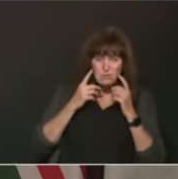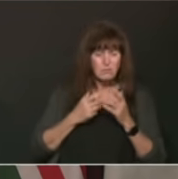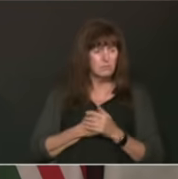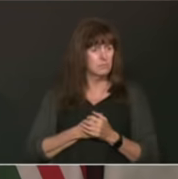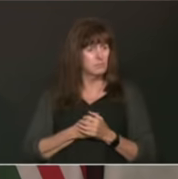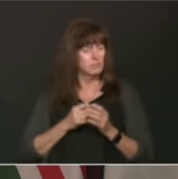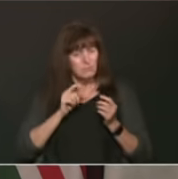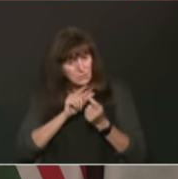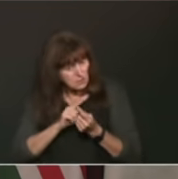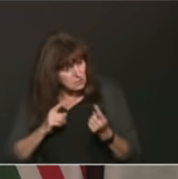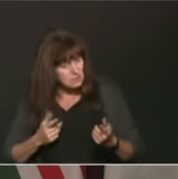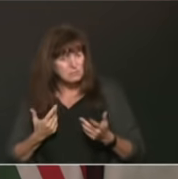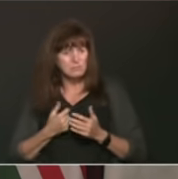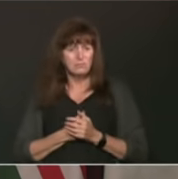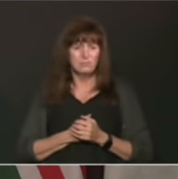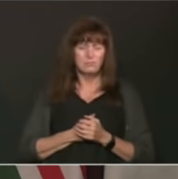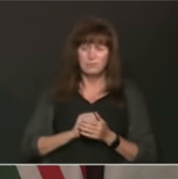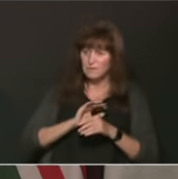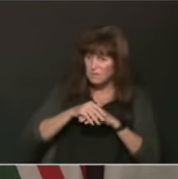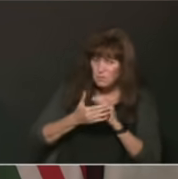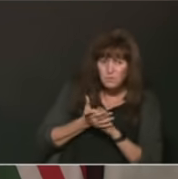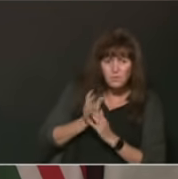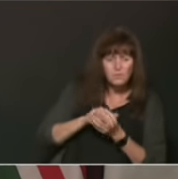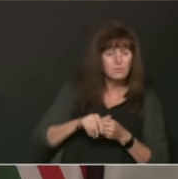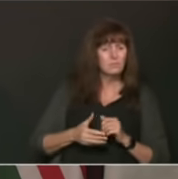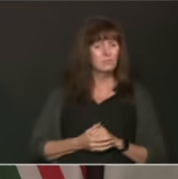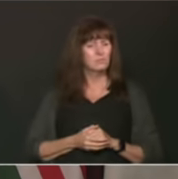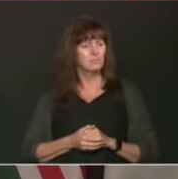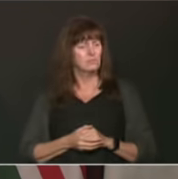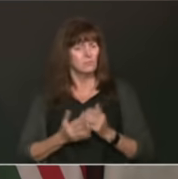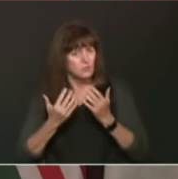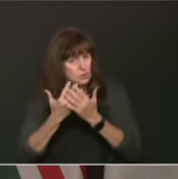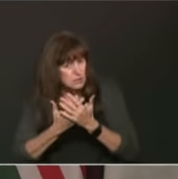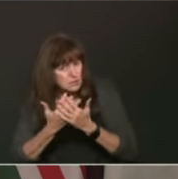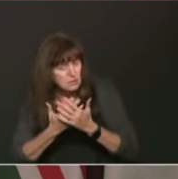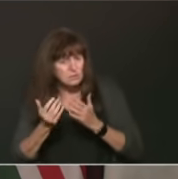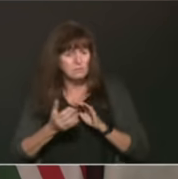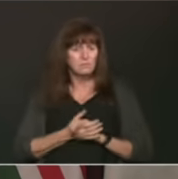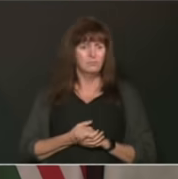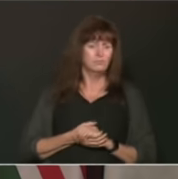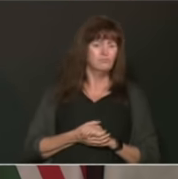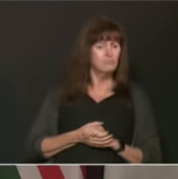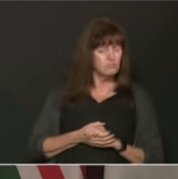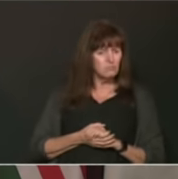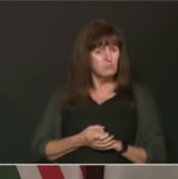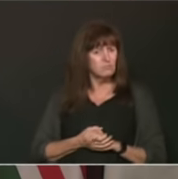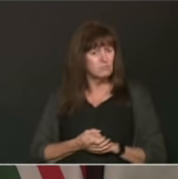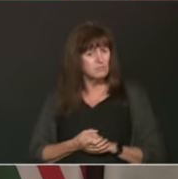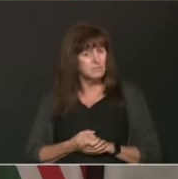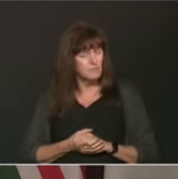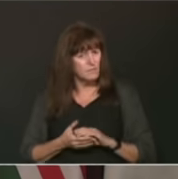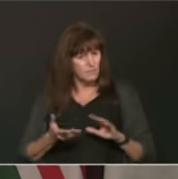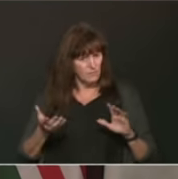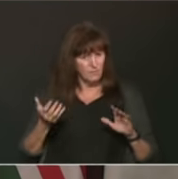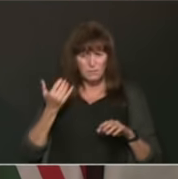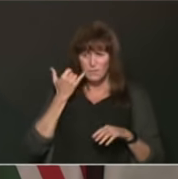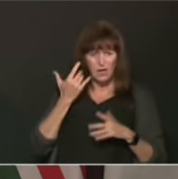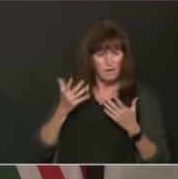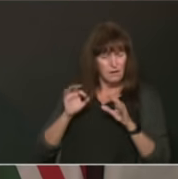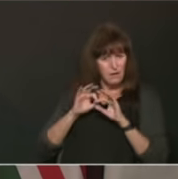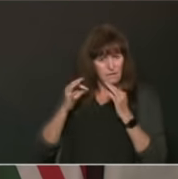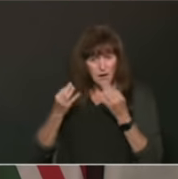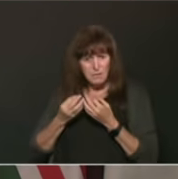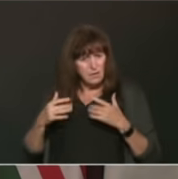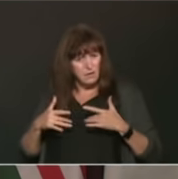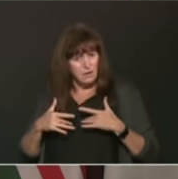we're practicing good hand hygiene, we're screening now if you're going to a family setting, whether the person's been